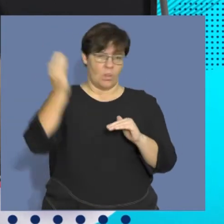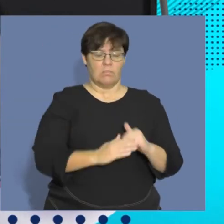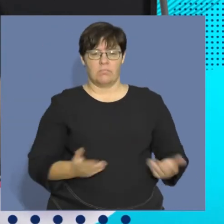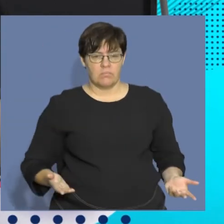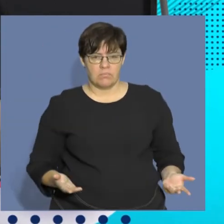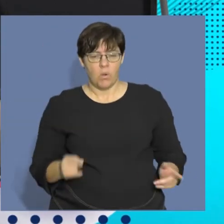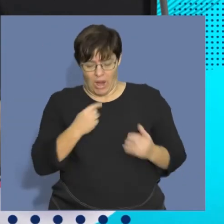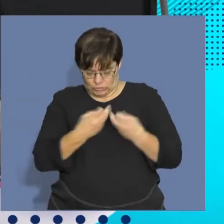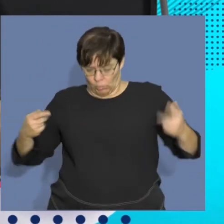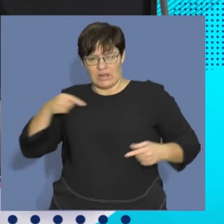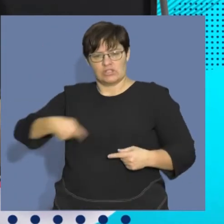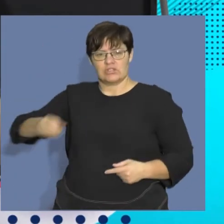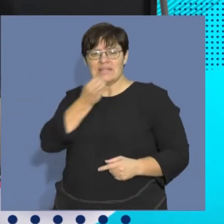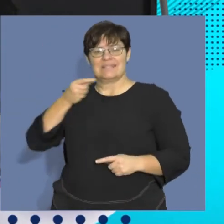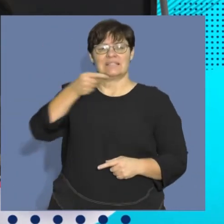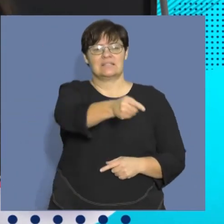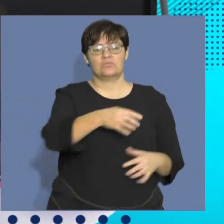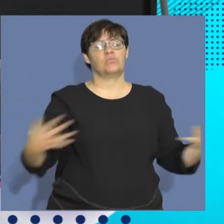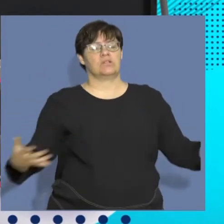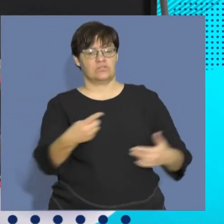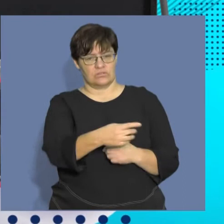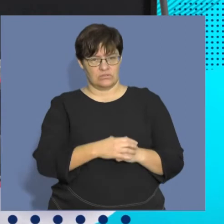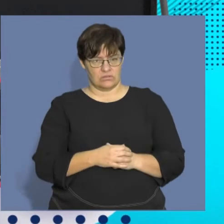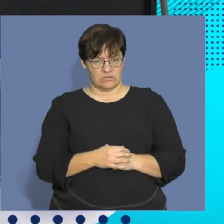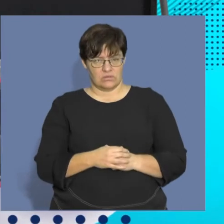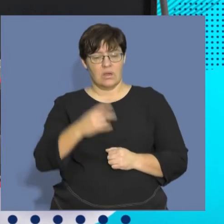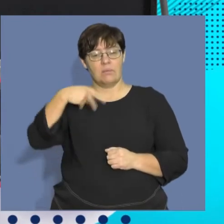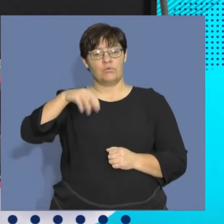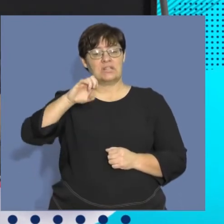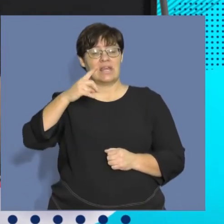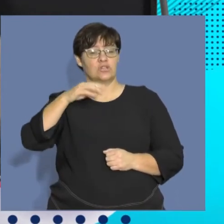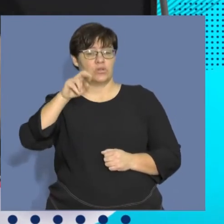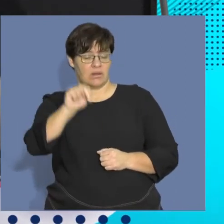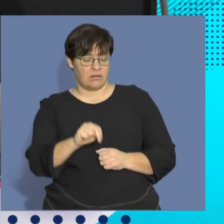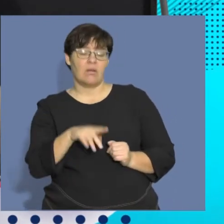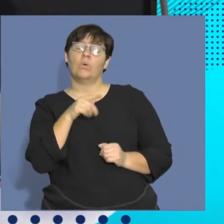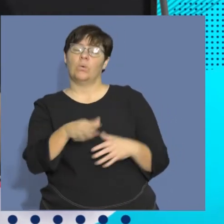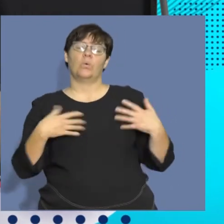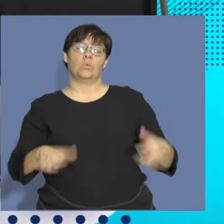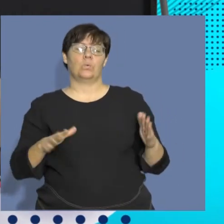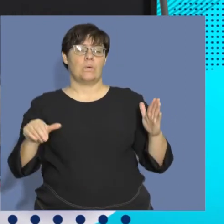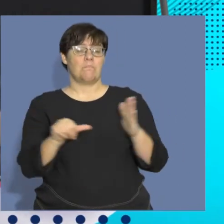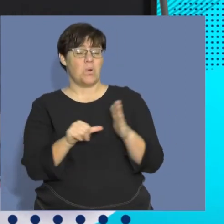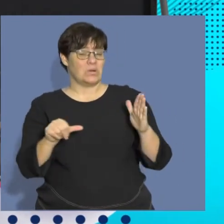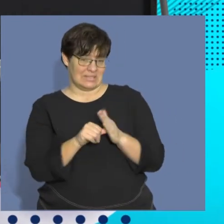quite significantly. So predation is a very important